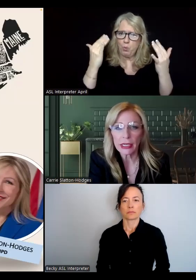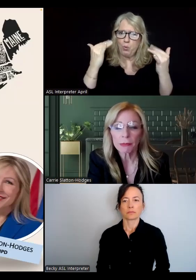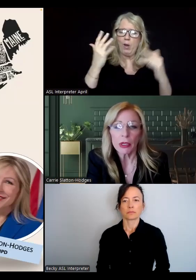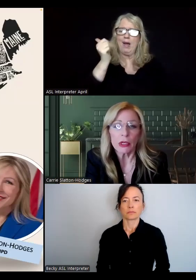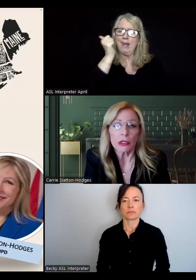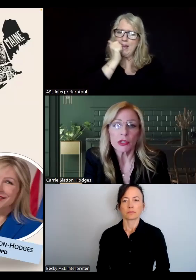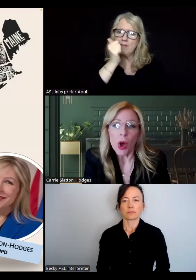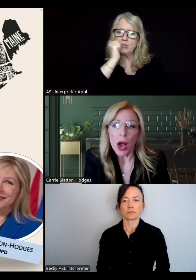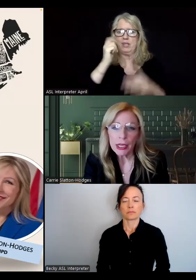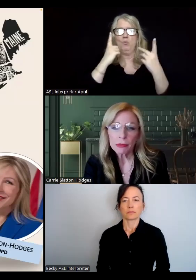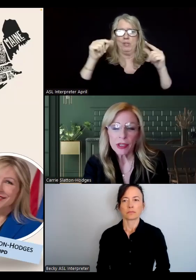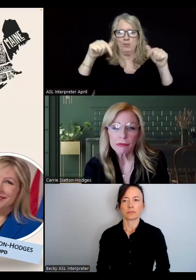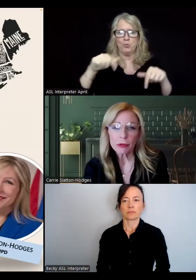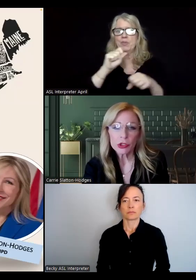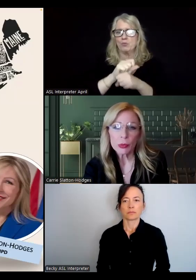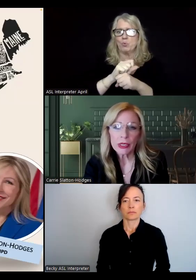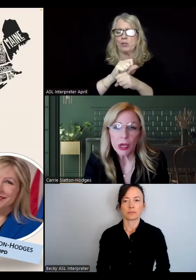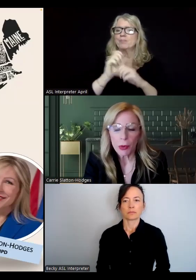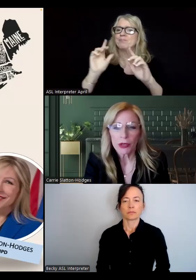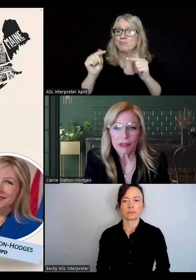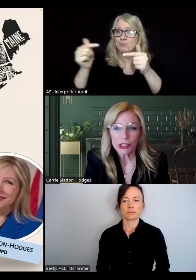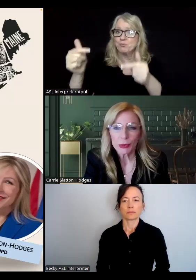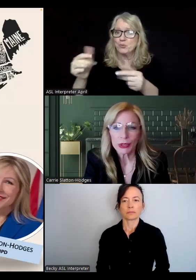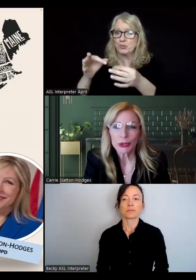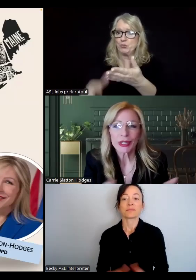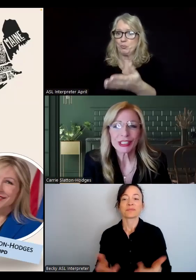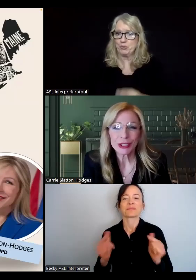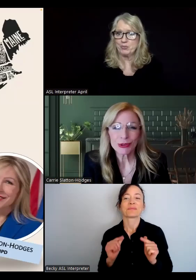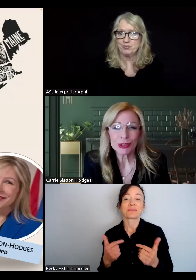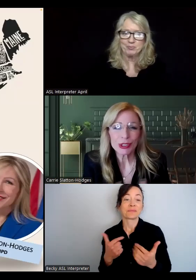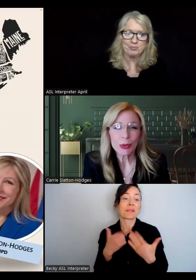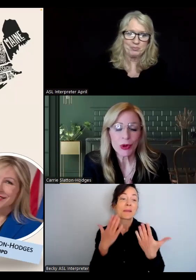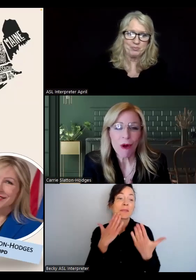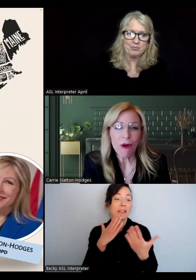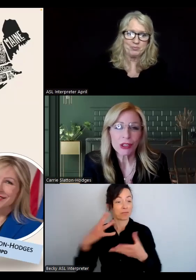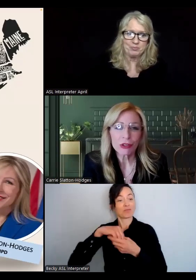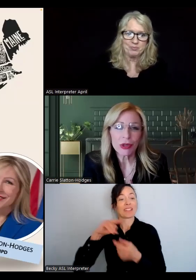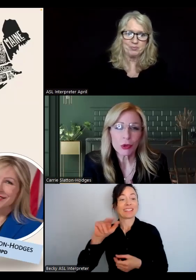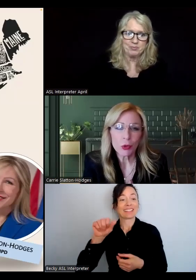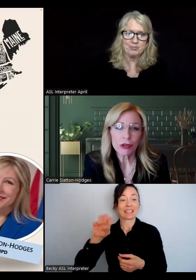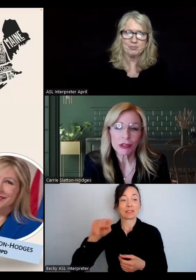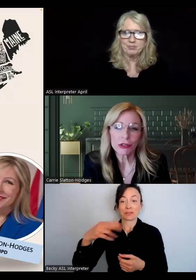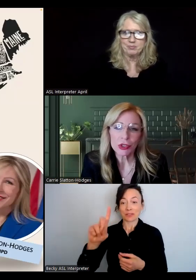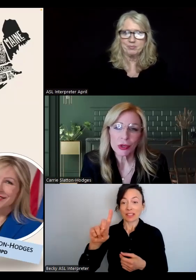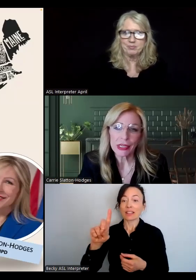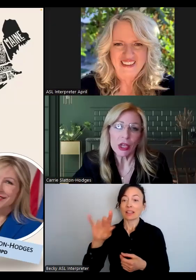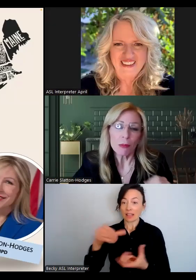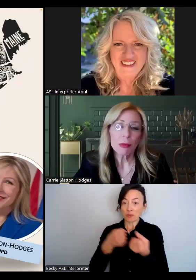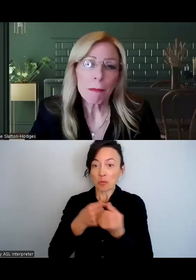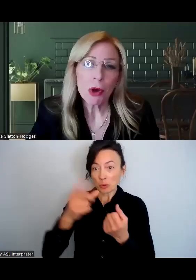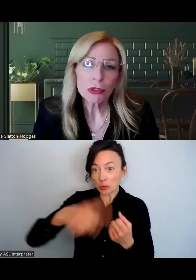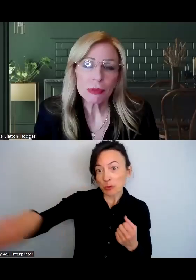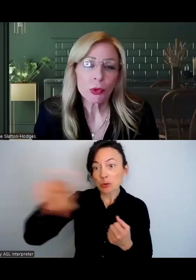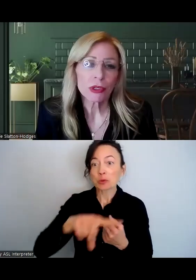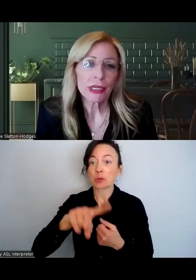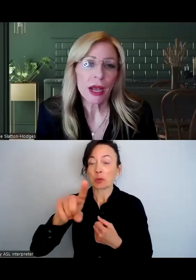every day. So I am thankful to be a part of NASHBID, who continues to support all of you and the work that you're doing.